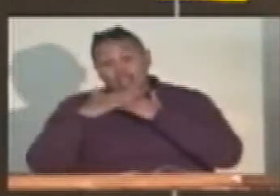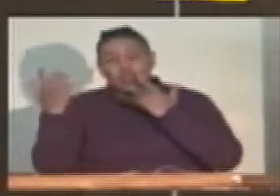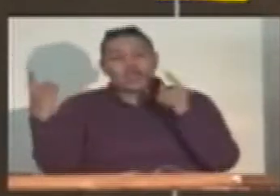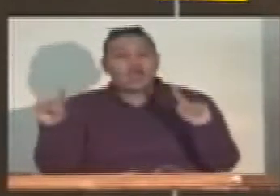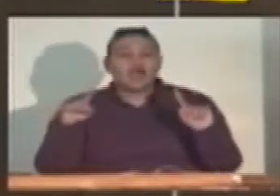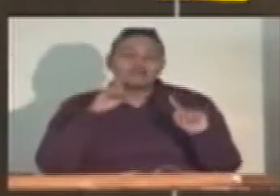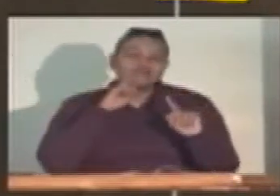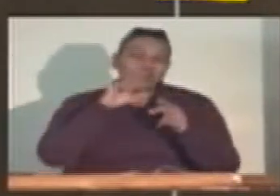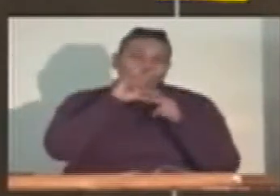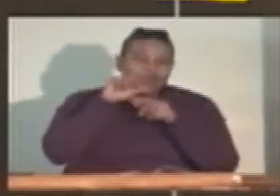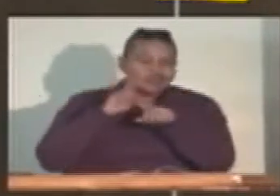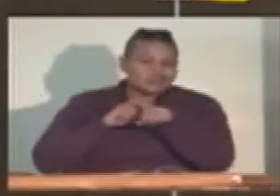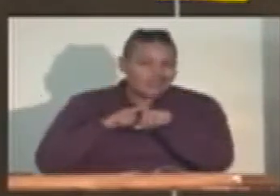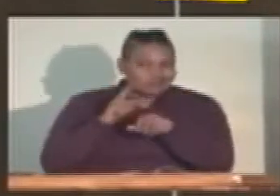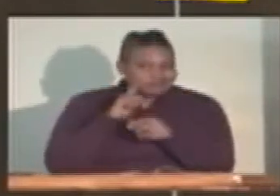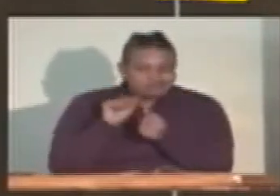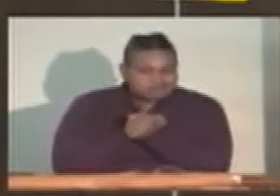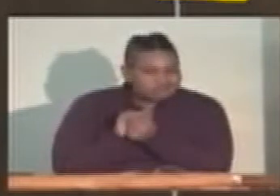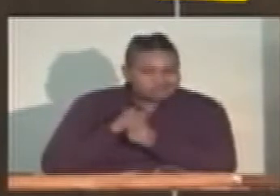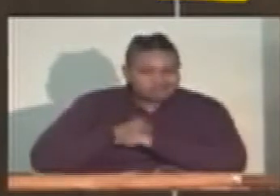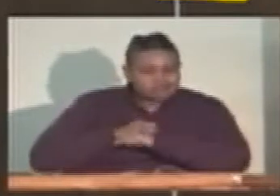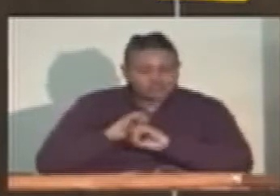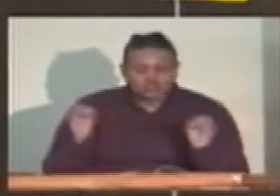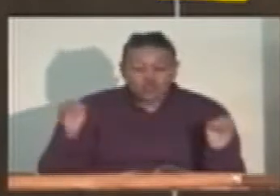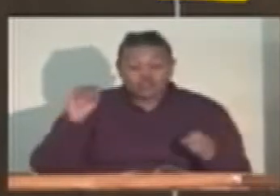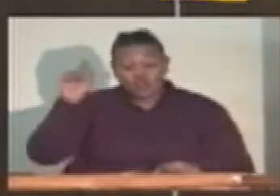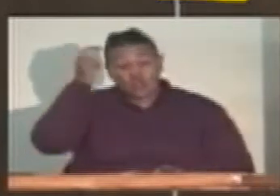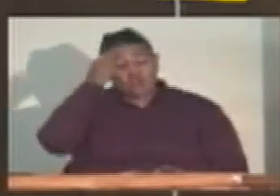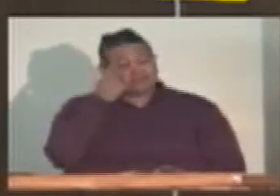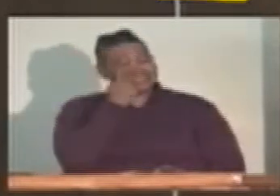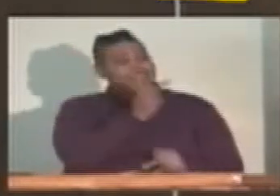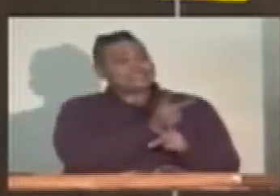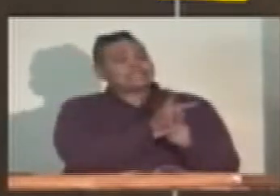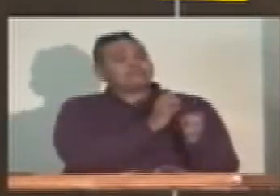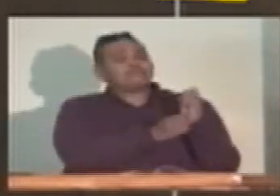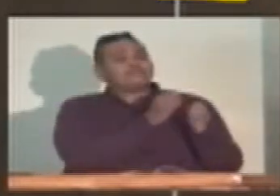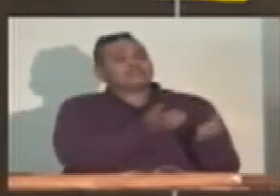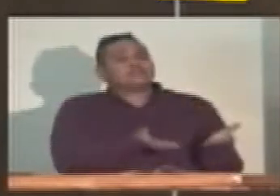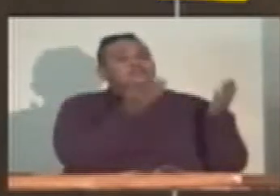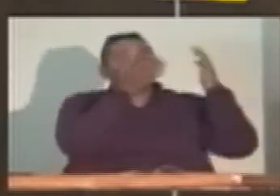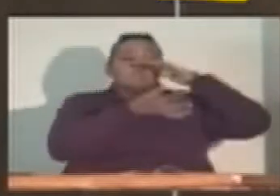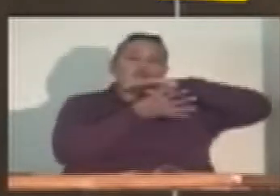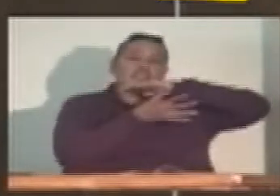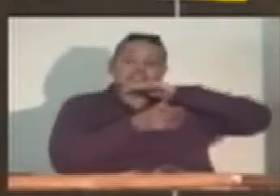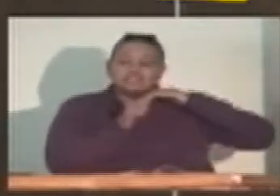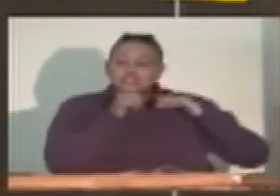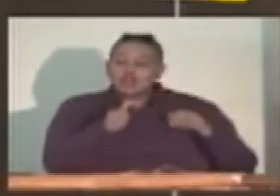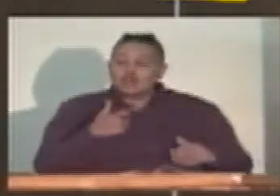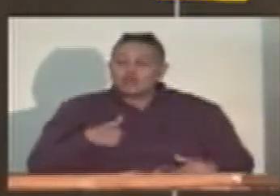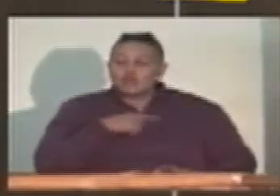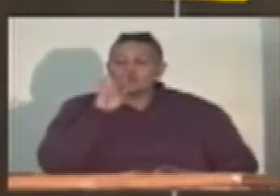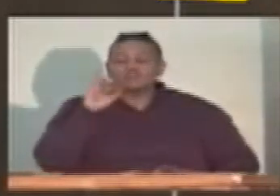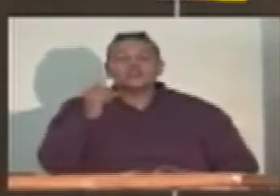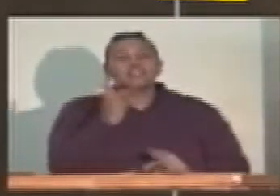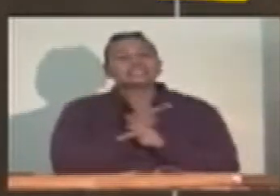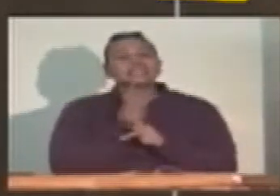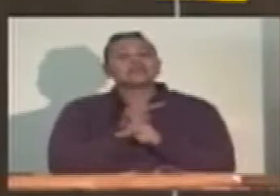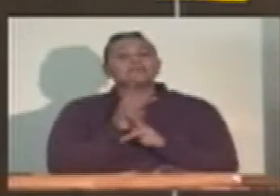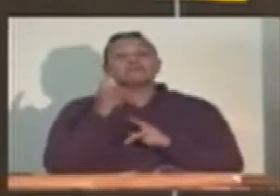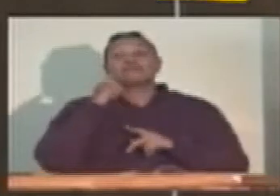The fact is, the government does not see routine maintenance as a priority. We will just continue to